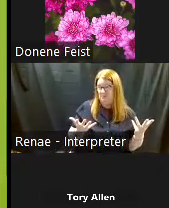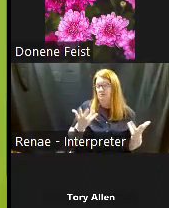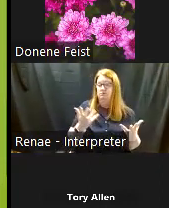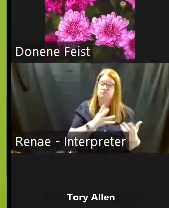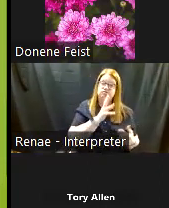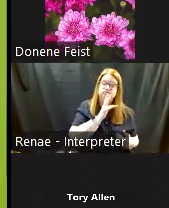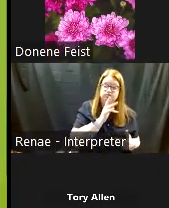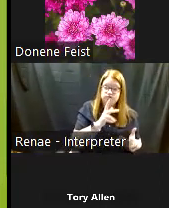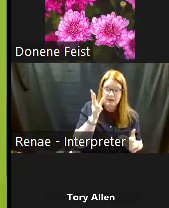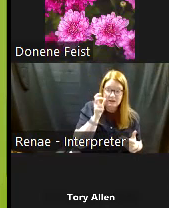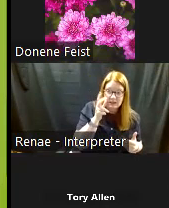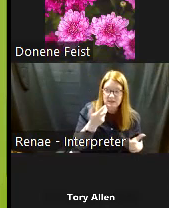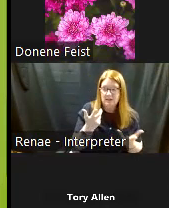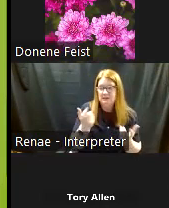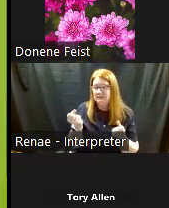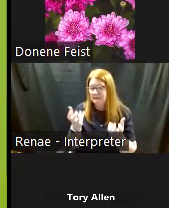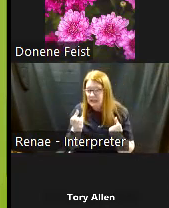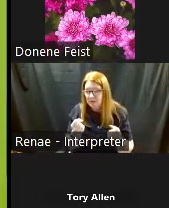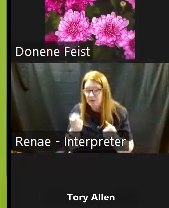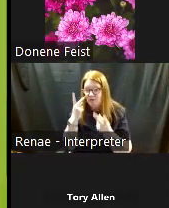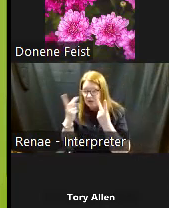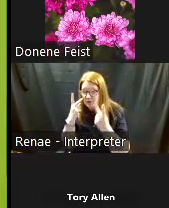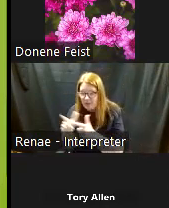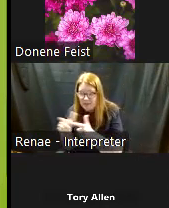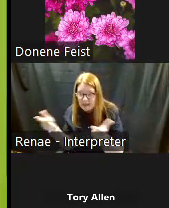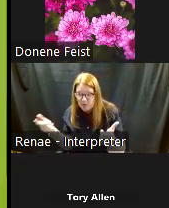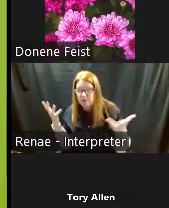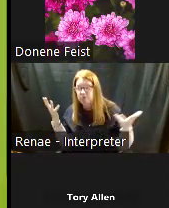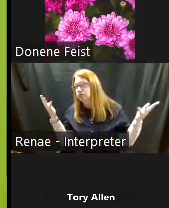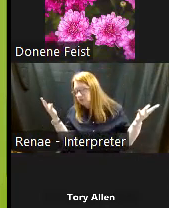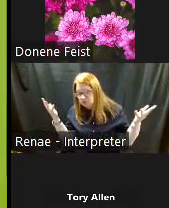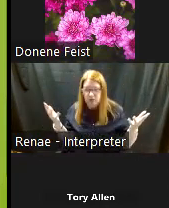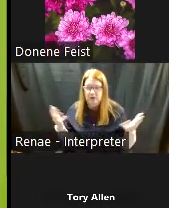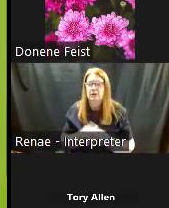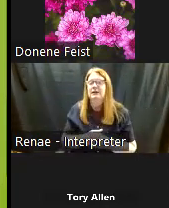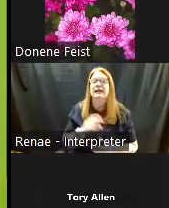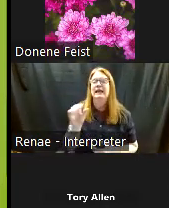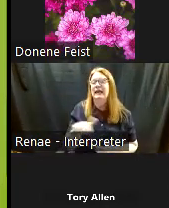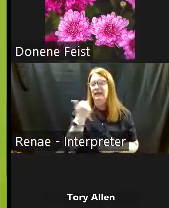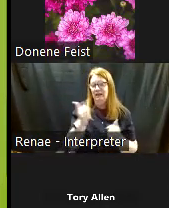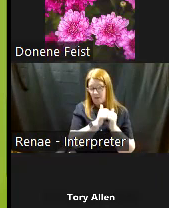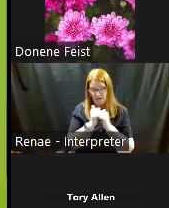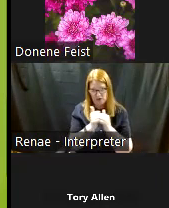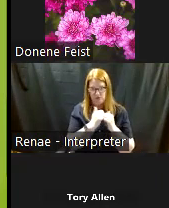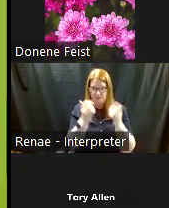spoken language and listening, sign language, visual language, whatever, any sort of combination in